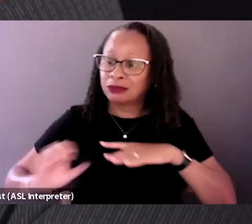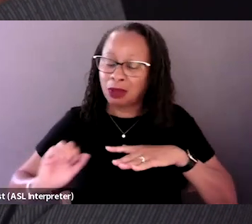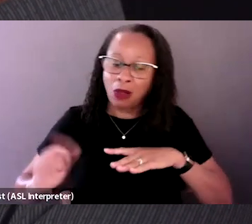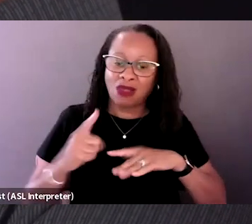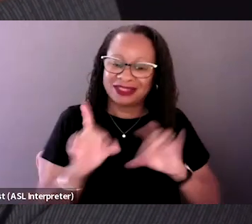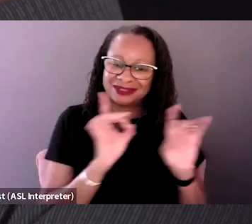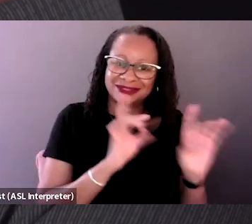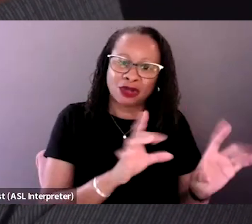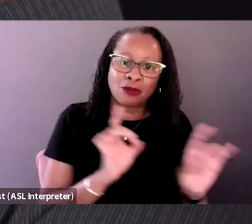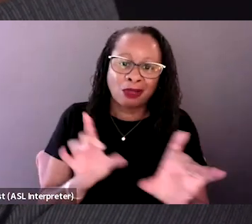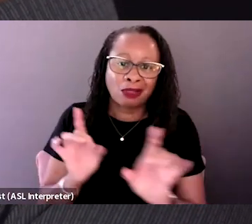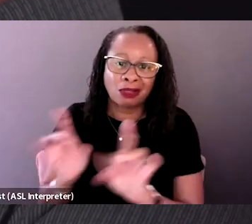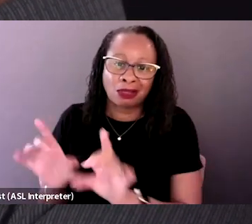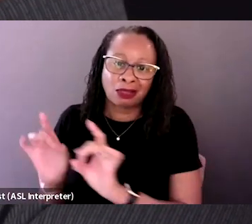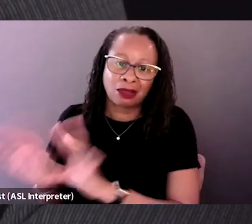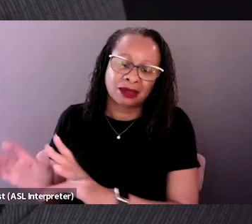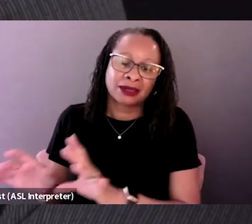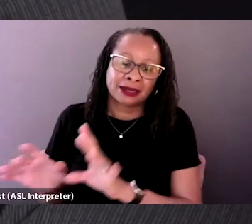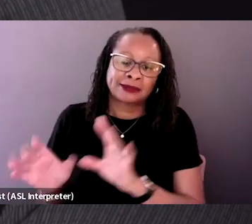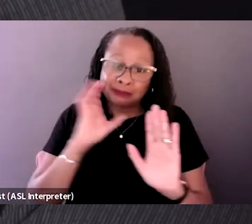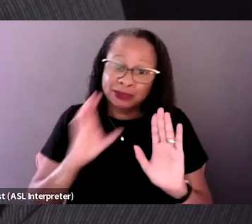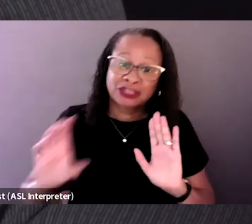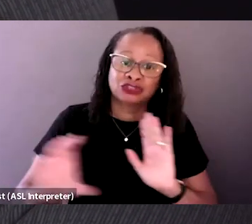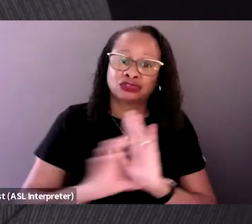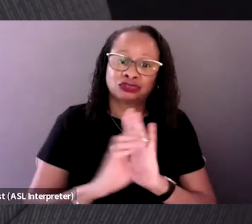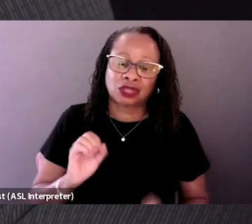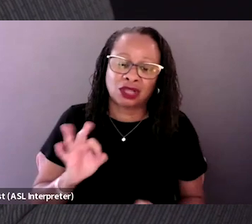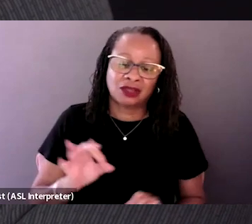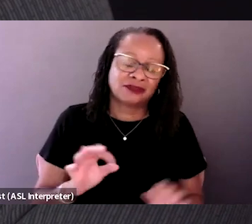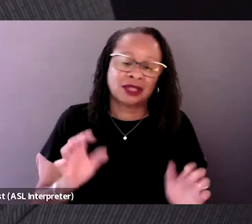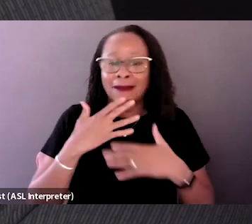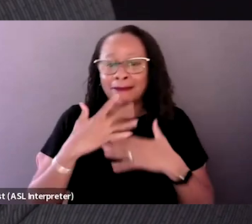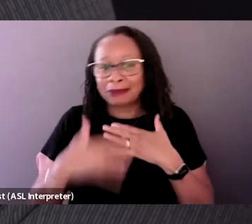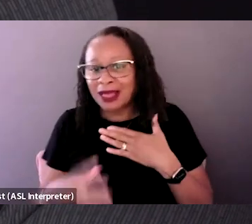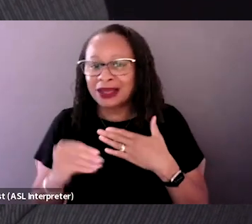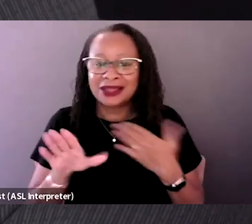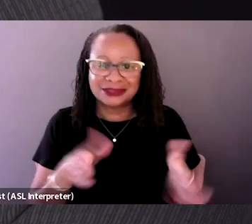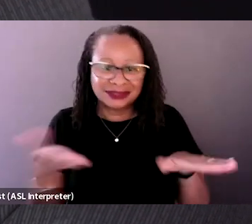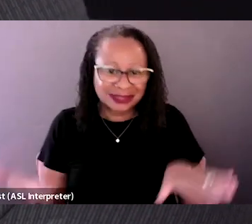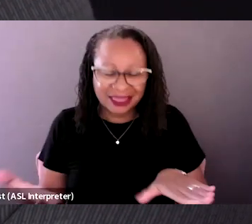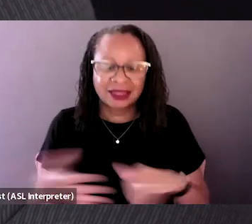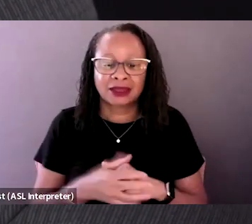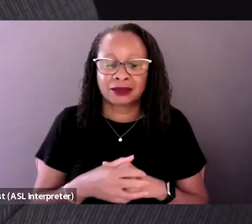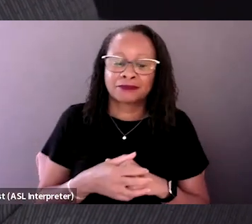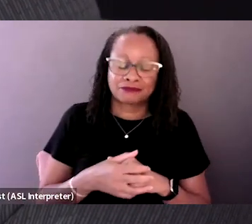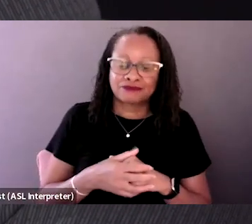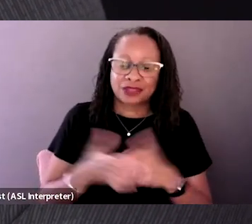escape all these terrible pictures, all this blood and